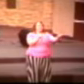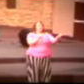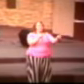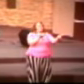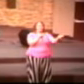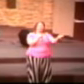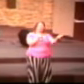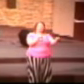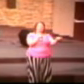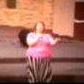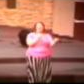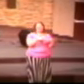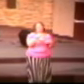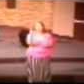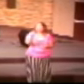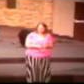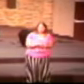Dame.